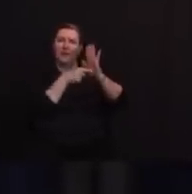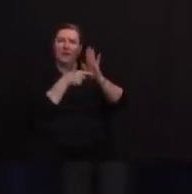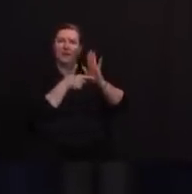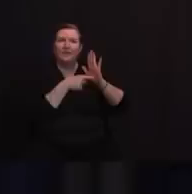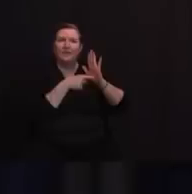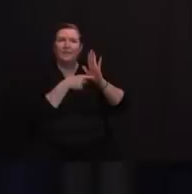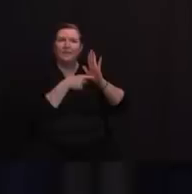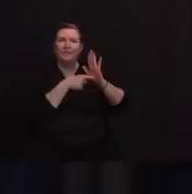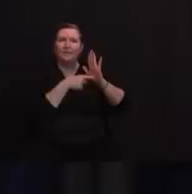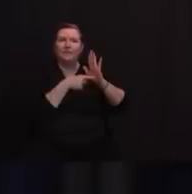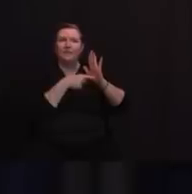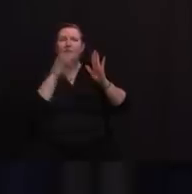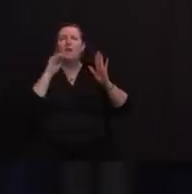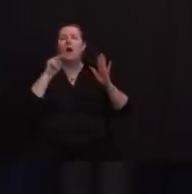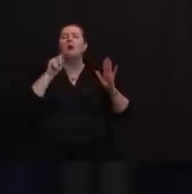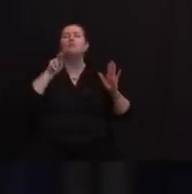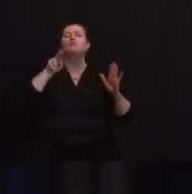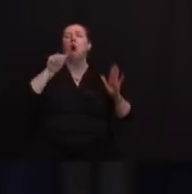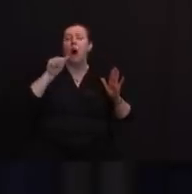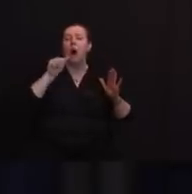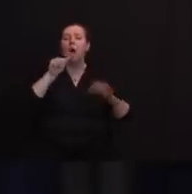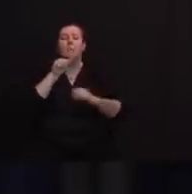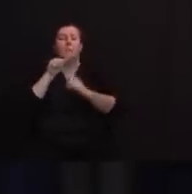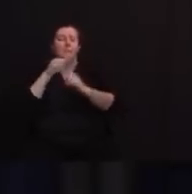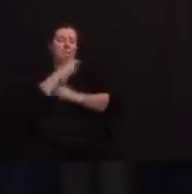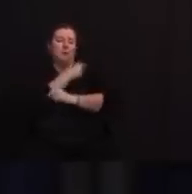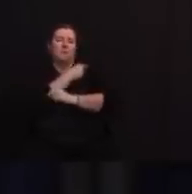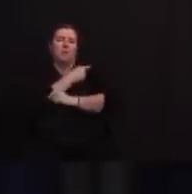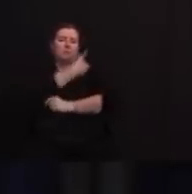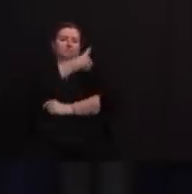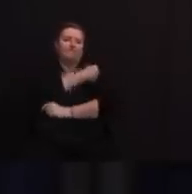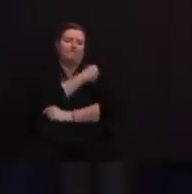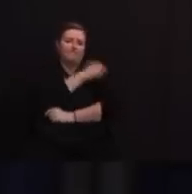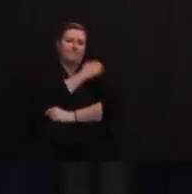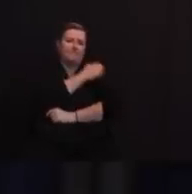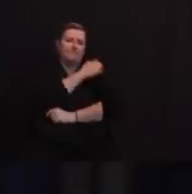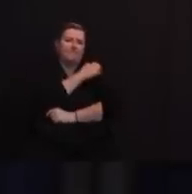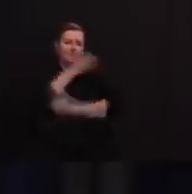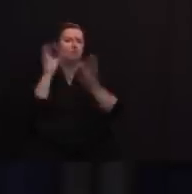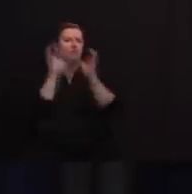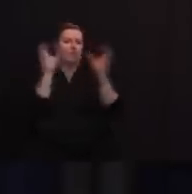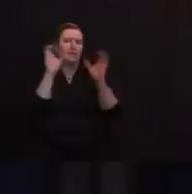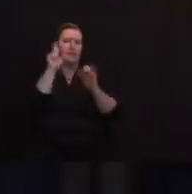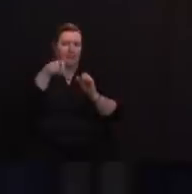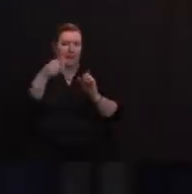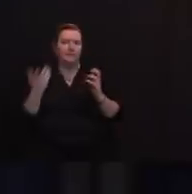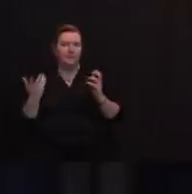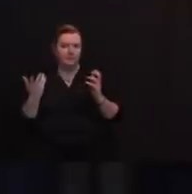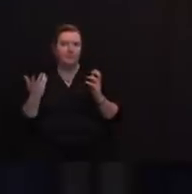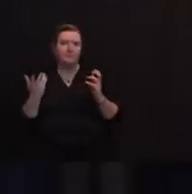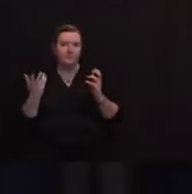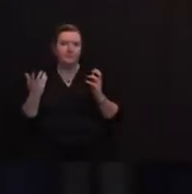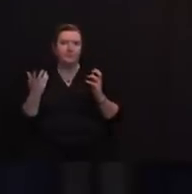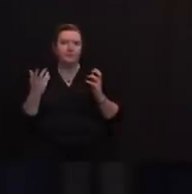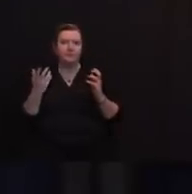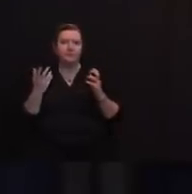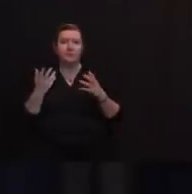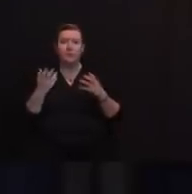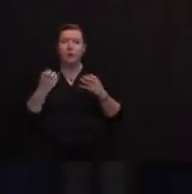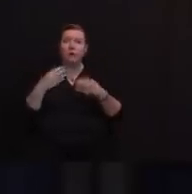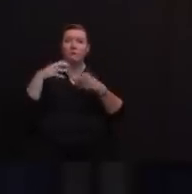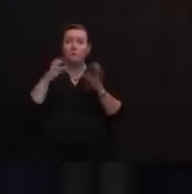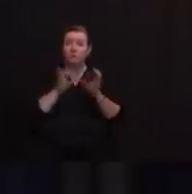injections. I know there's several categories of individuals that would like to be quote-unquote